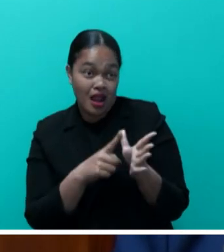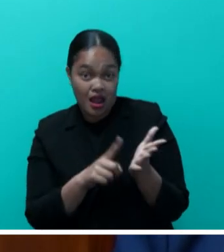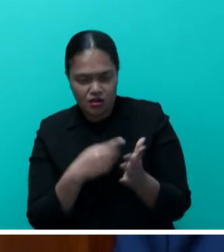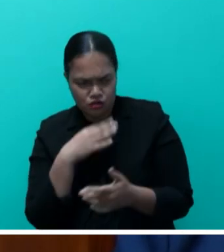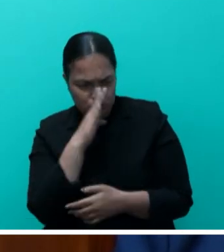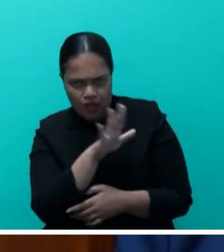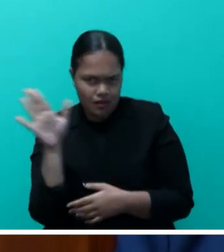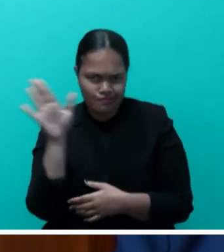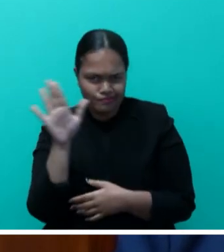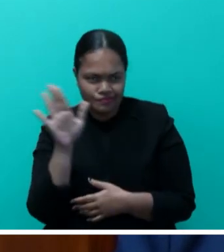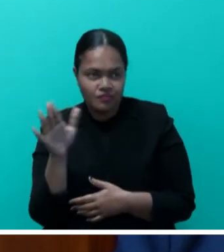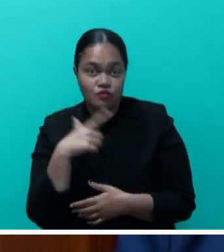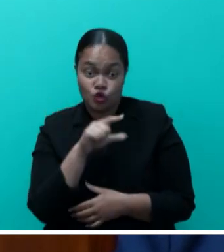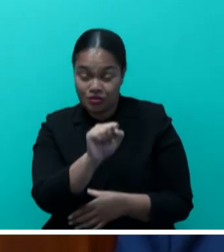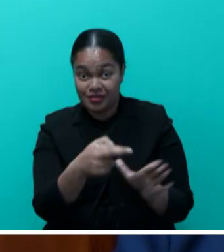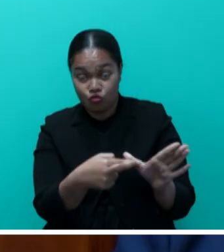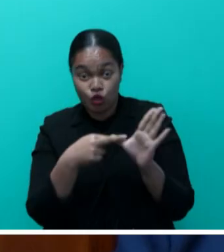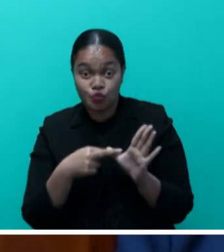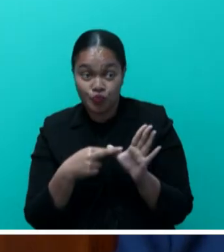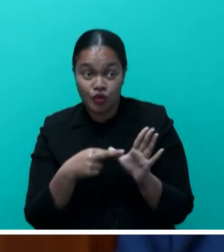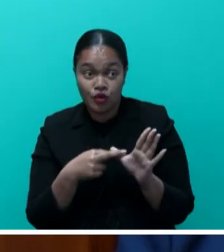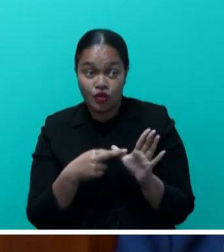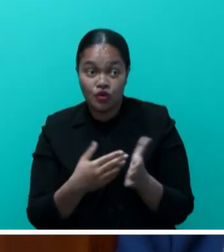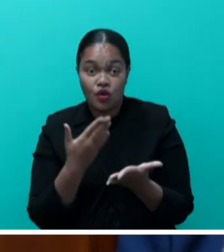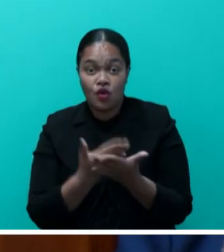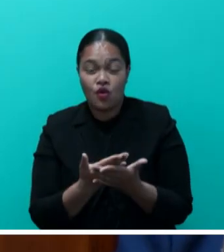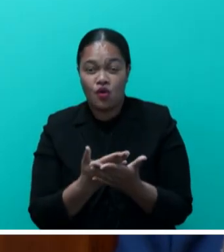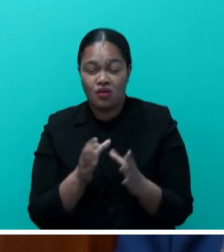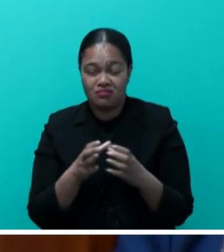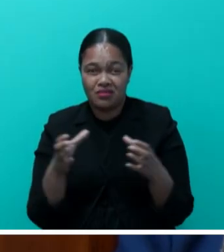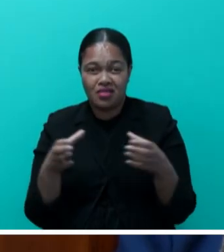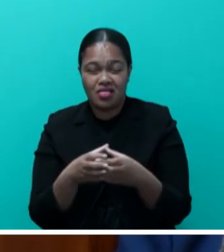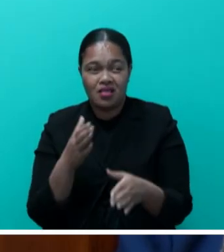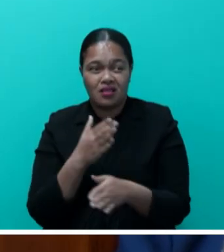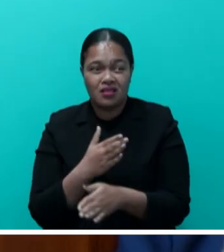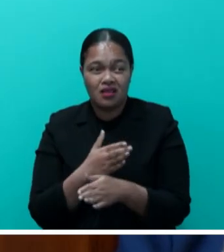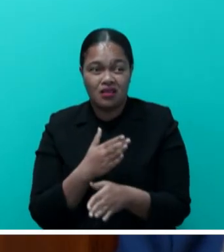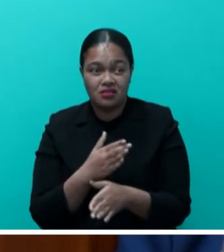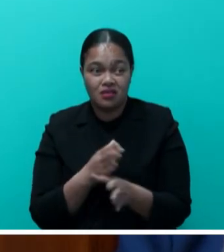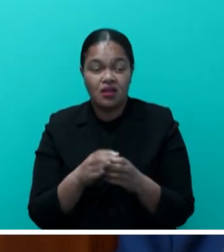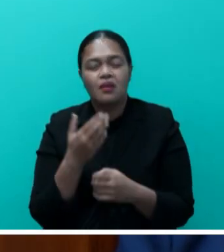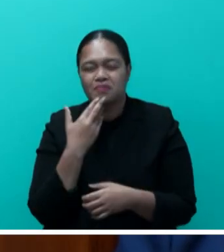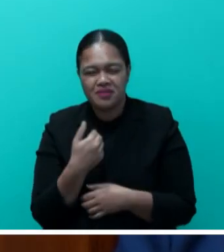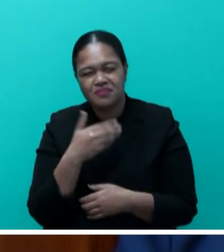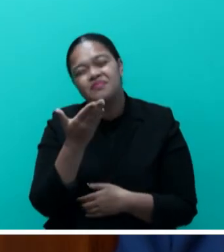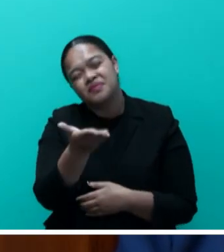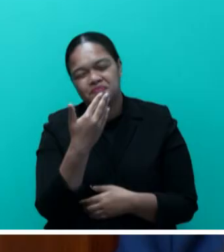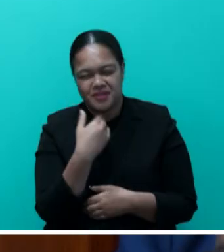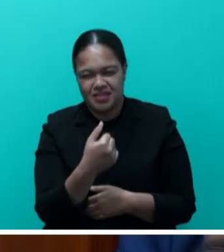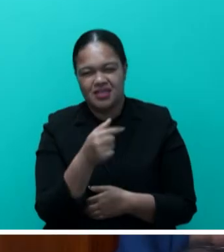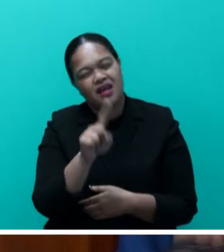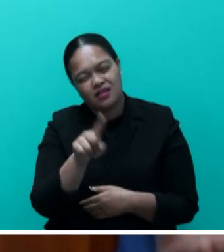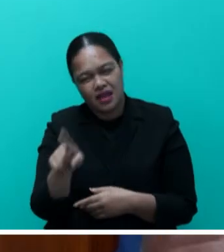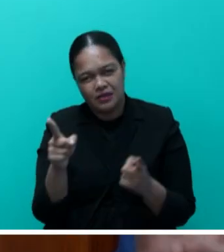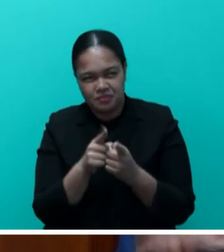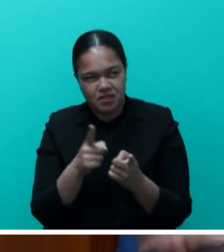up, in terms of his response to the anti-porn task force. Please, I urge him to attend the meetings, because he can't